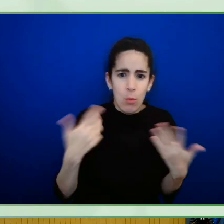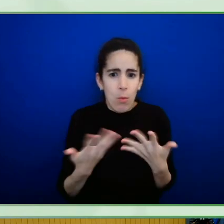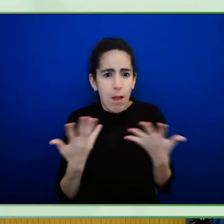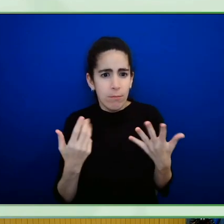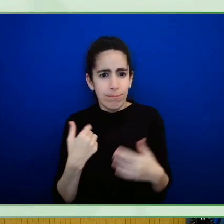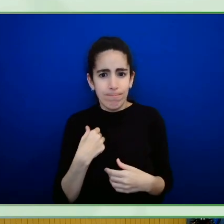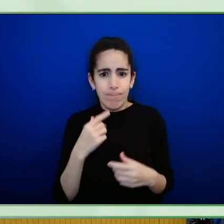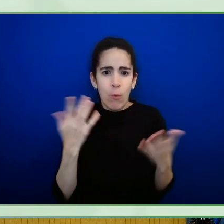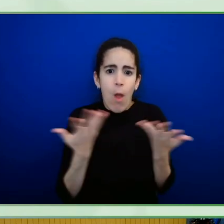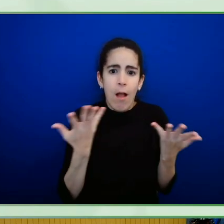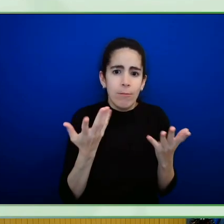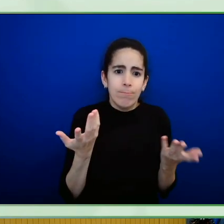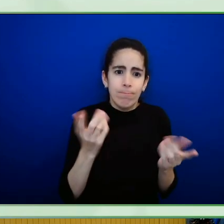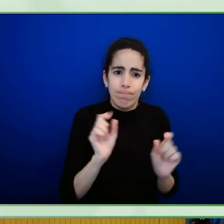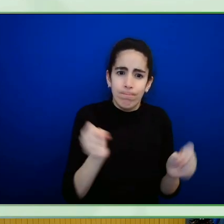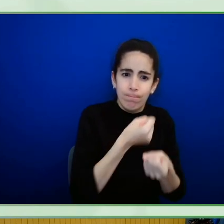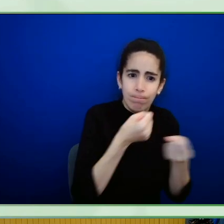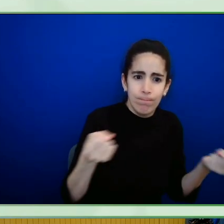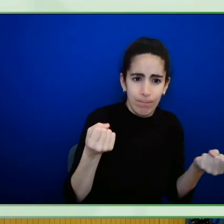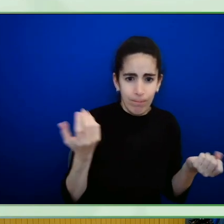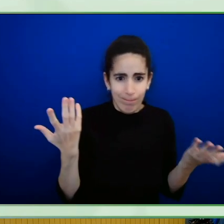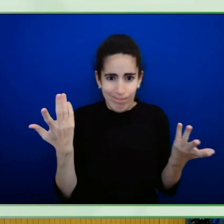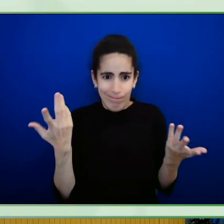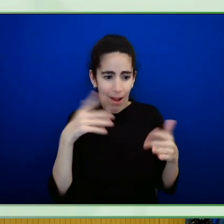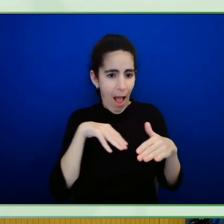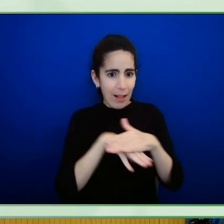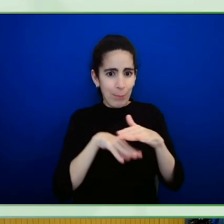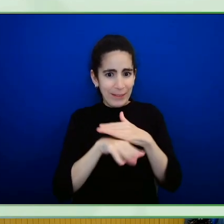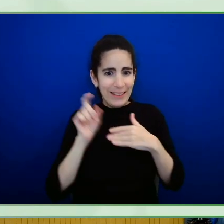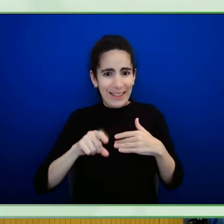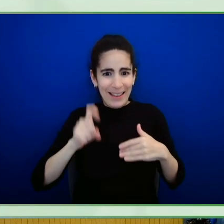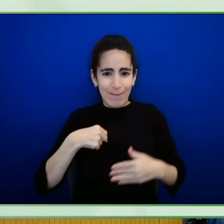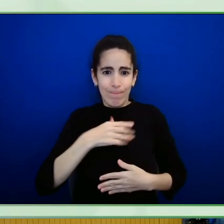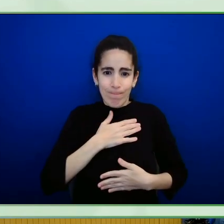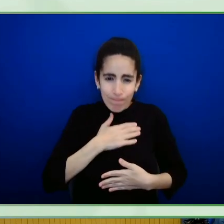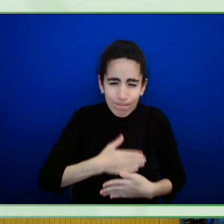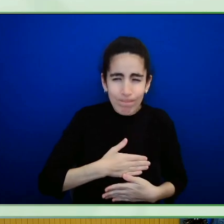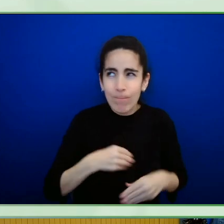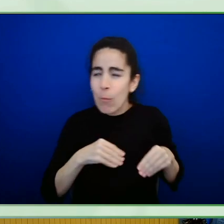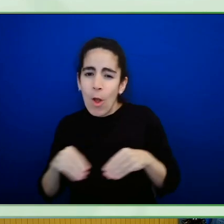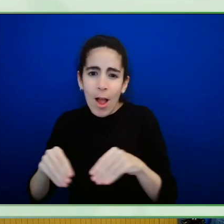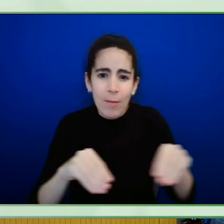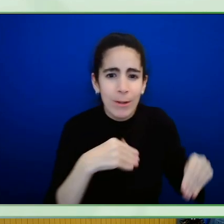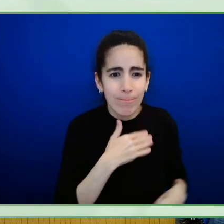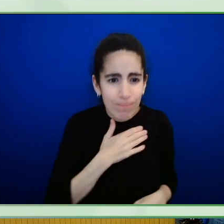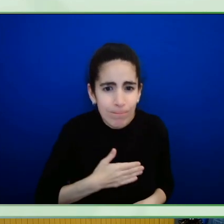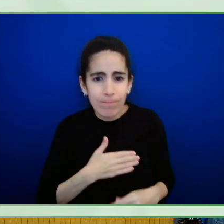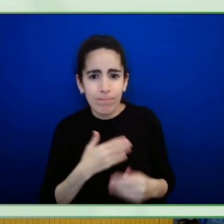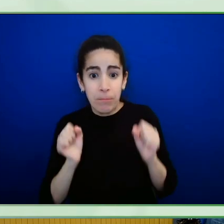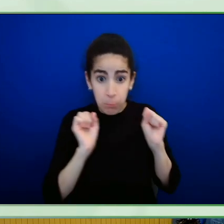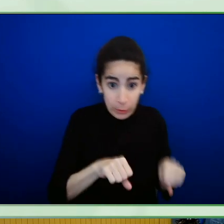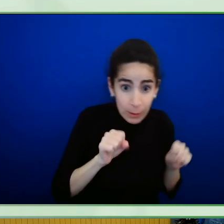accessibility needs, mobility, desires, and inabilities. So I started industrial